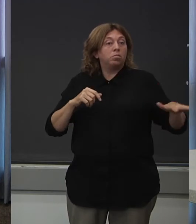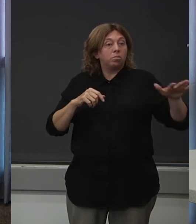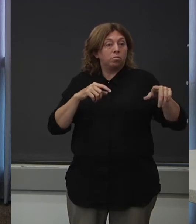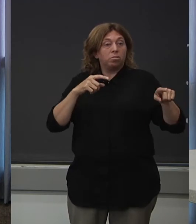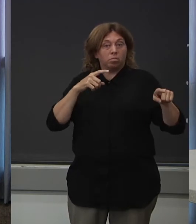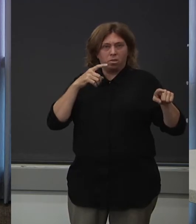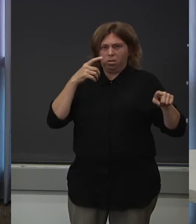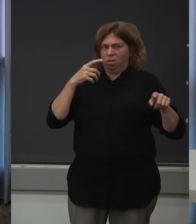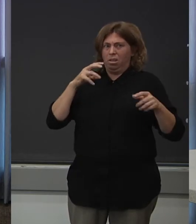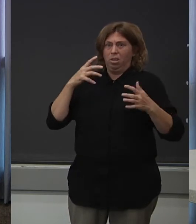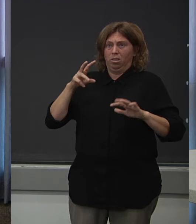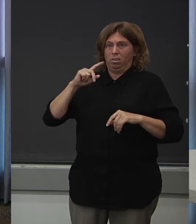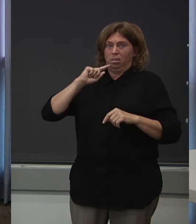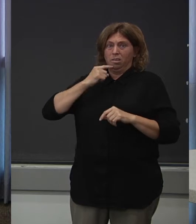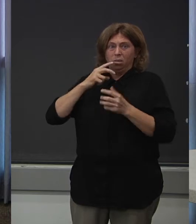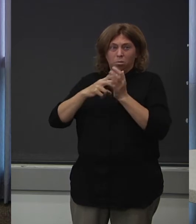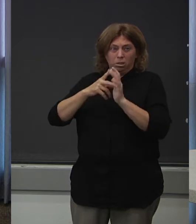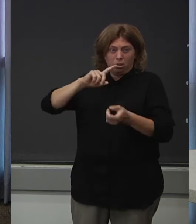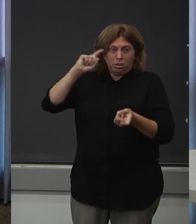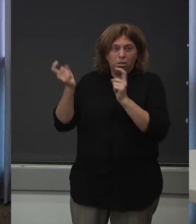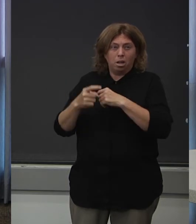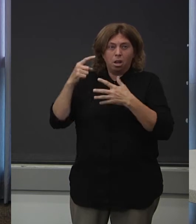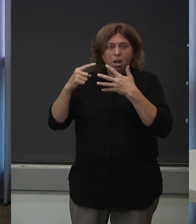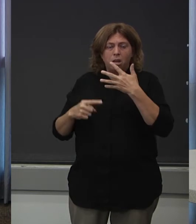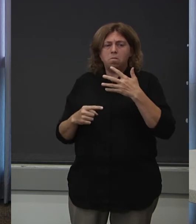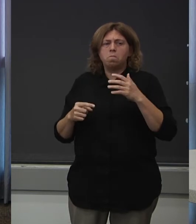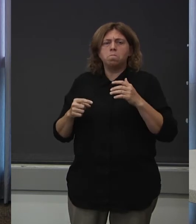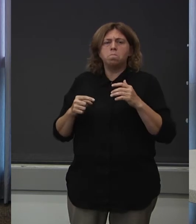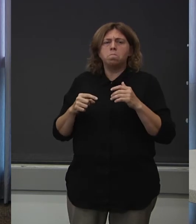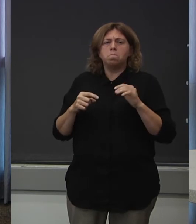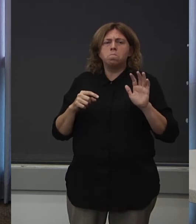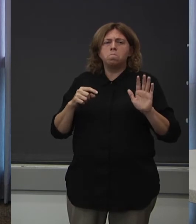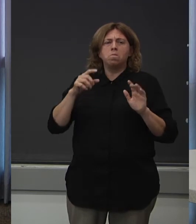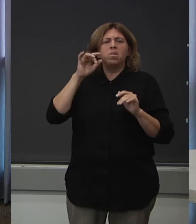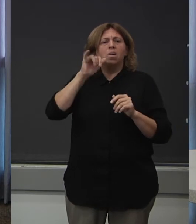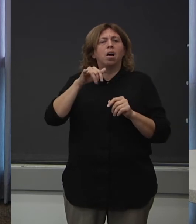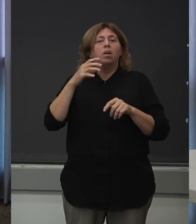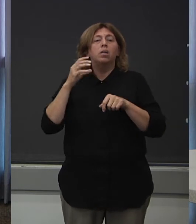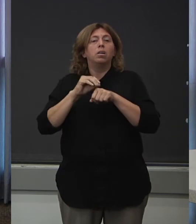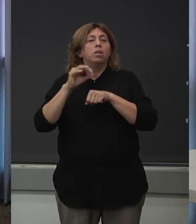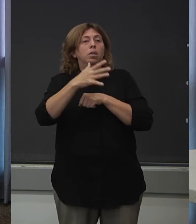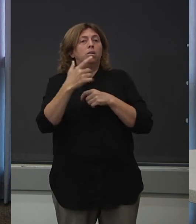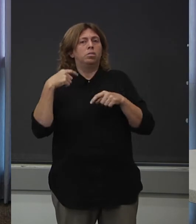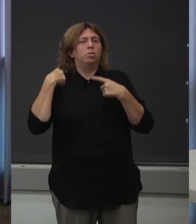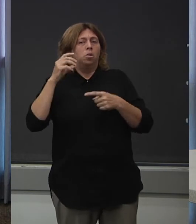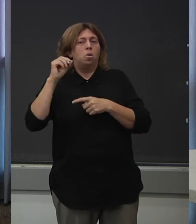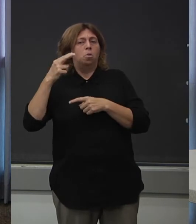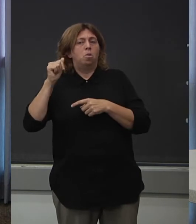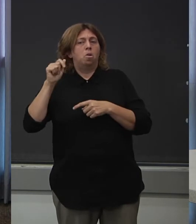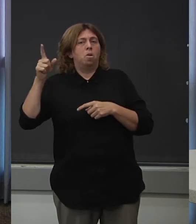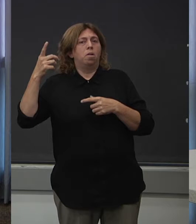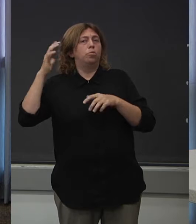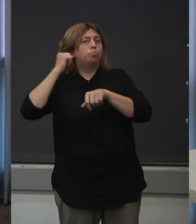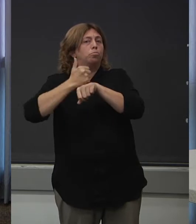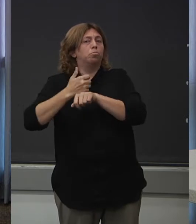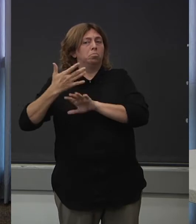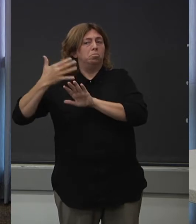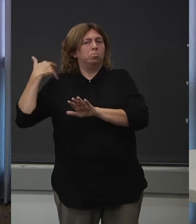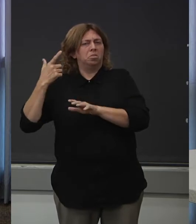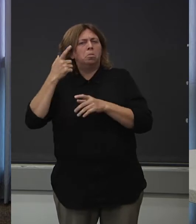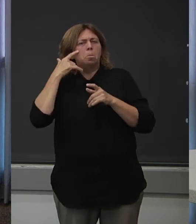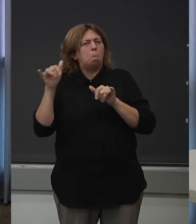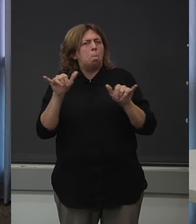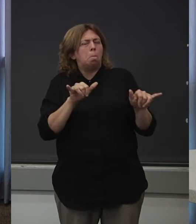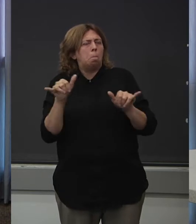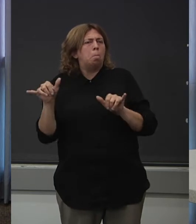It's actually consistent with the guidance that's been issued from the Oregon Health Authority and in other contexts. What it's an